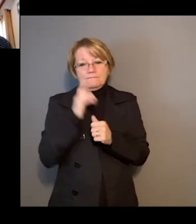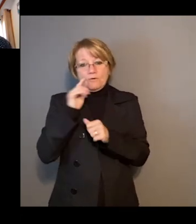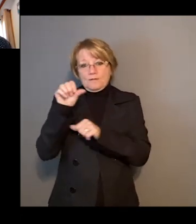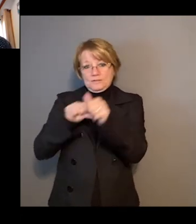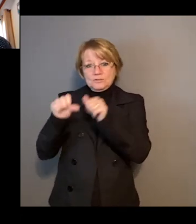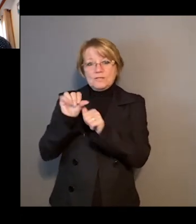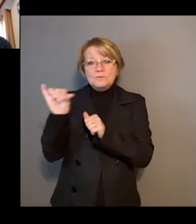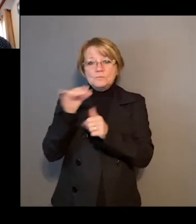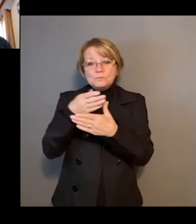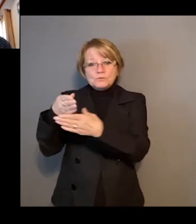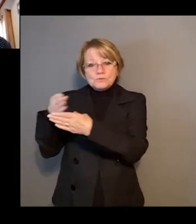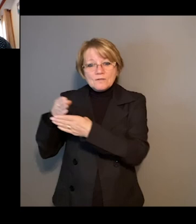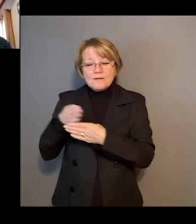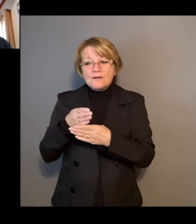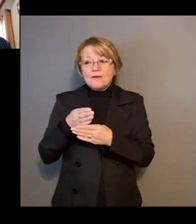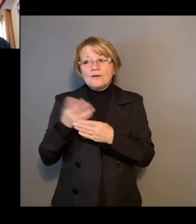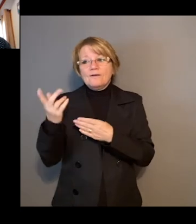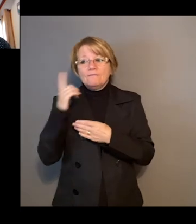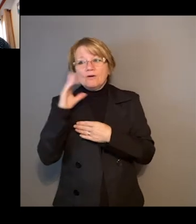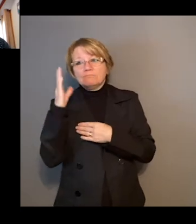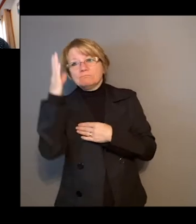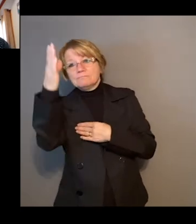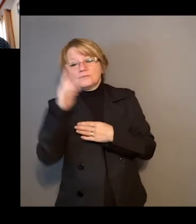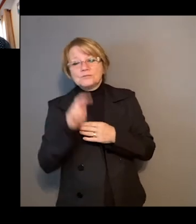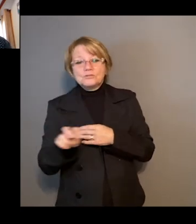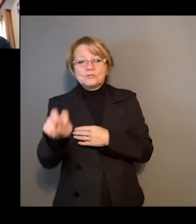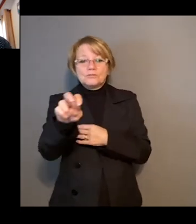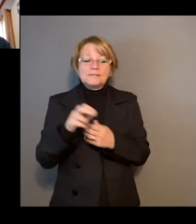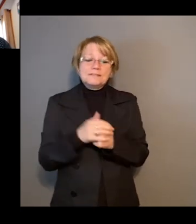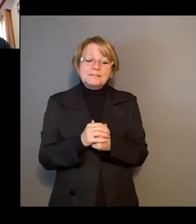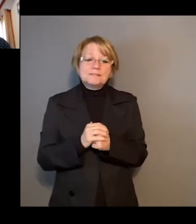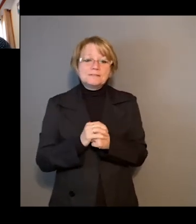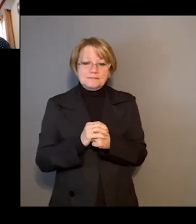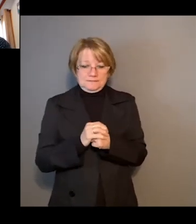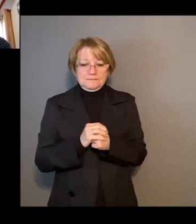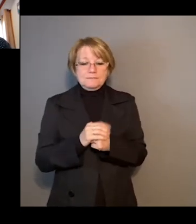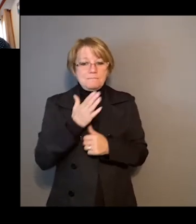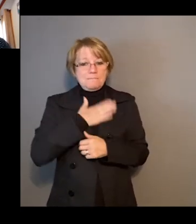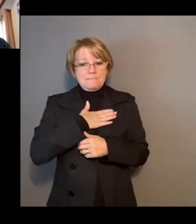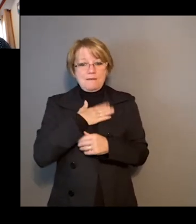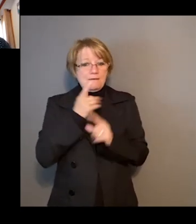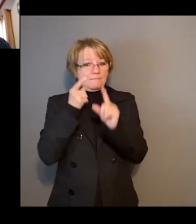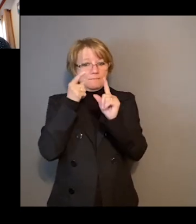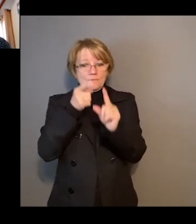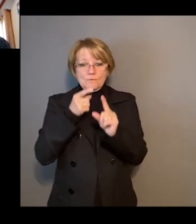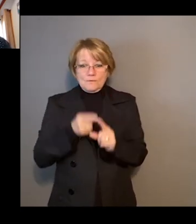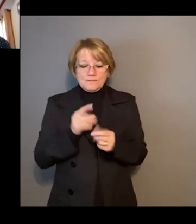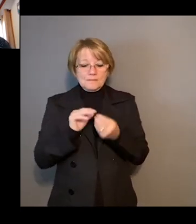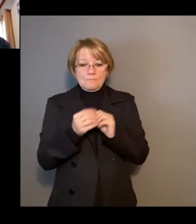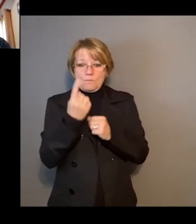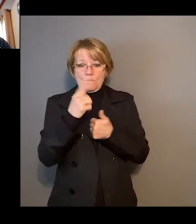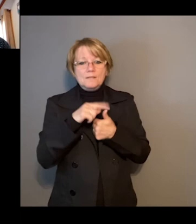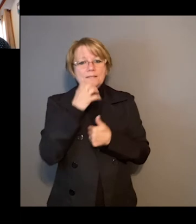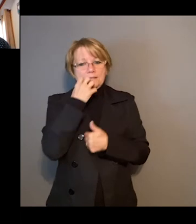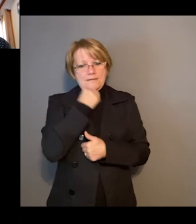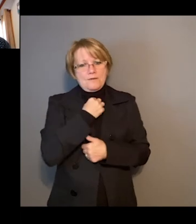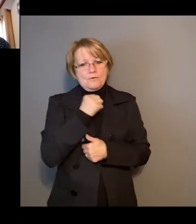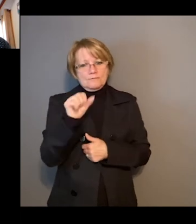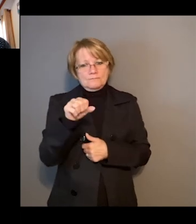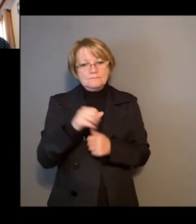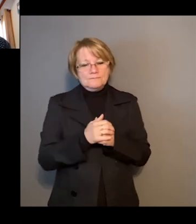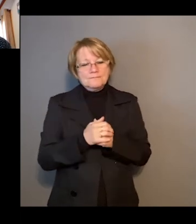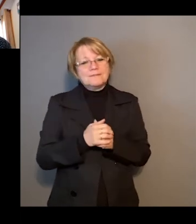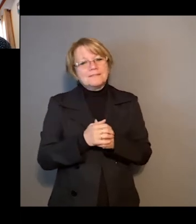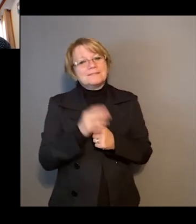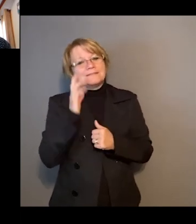journeys. So some of the key points that I always try to hit, number one is caring. So I know it sounds cliche, but listen to the room,